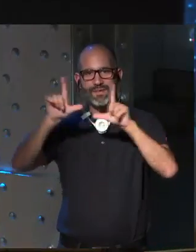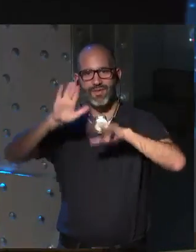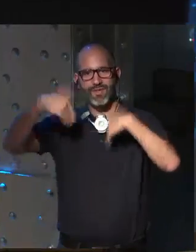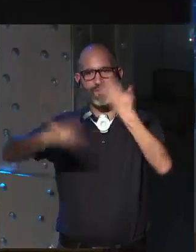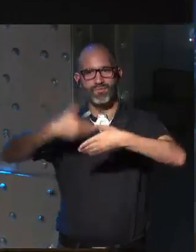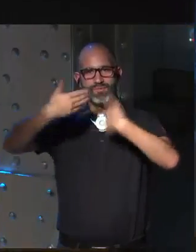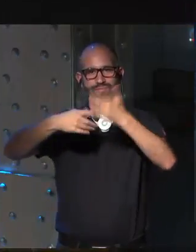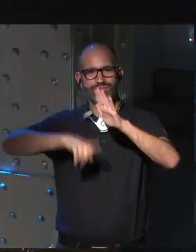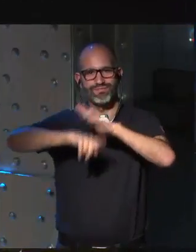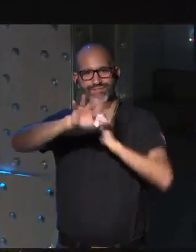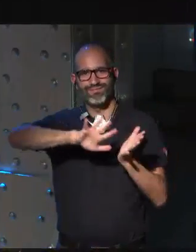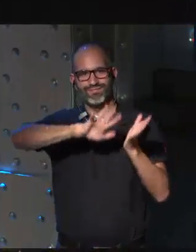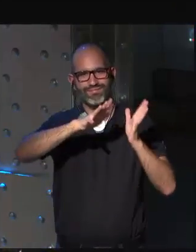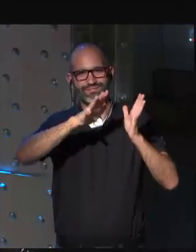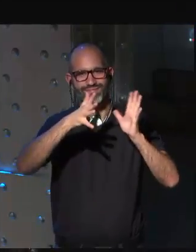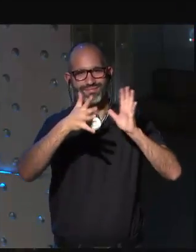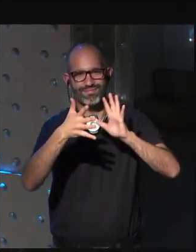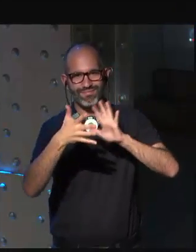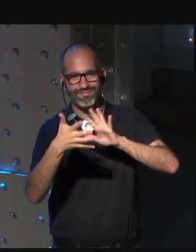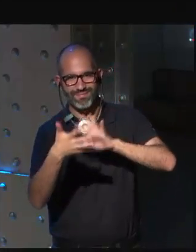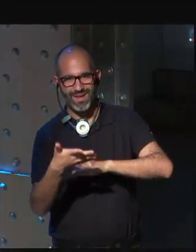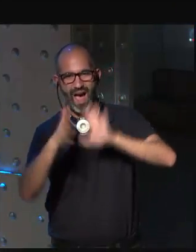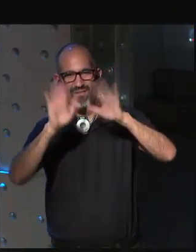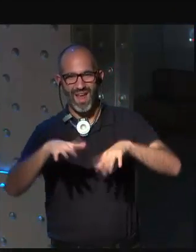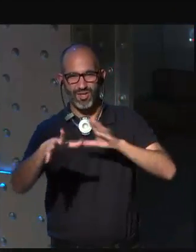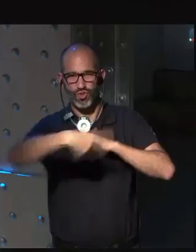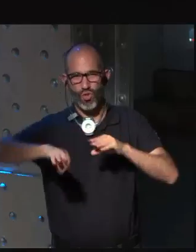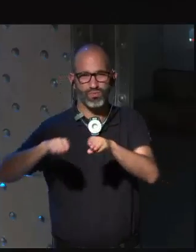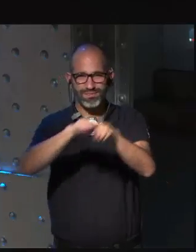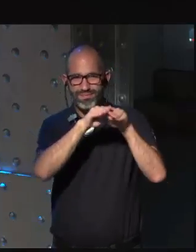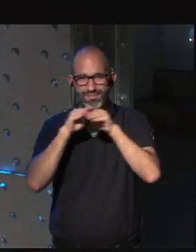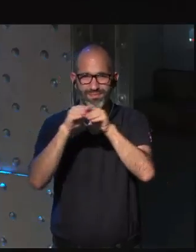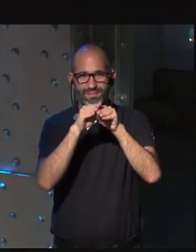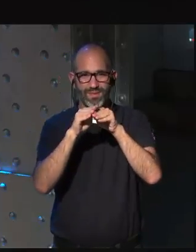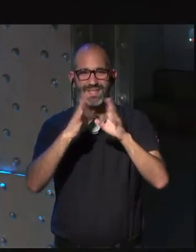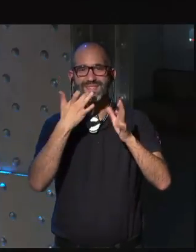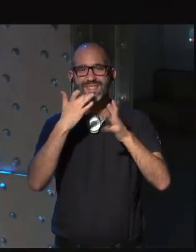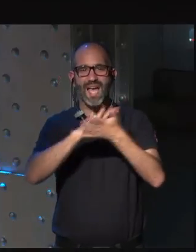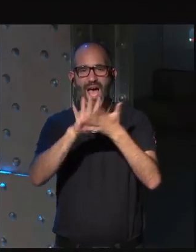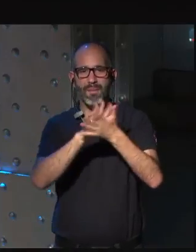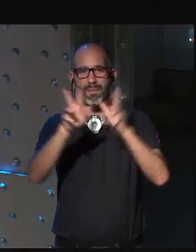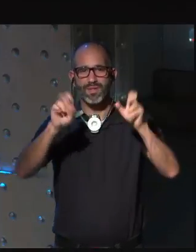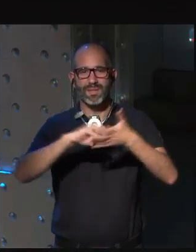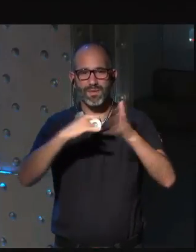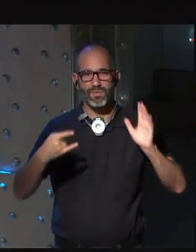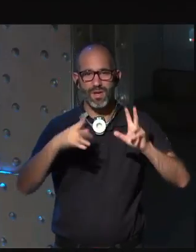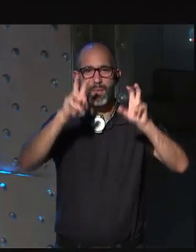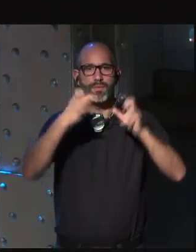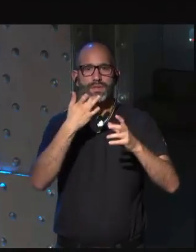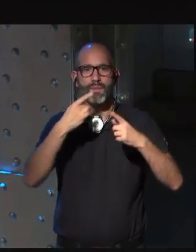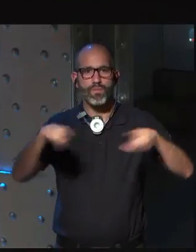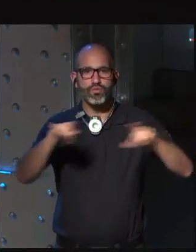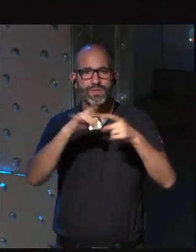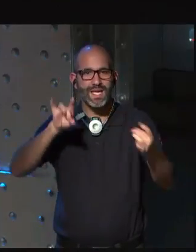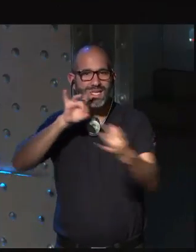the same. I mean, and if you want to talk about on the level of technology with streaming music, there is less of a sort of